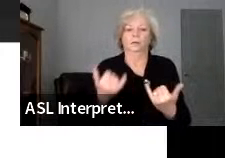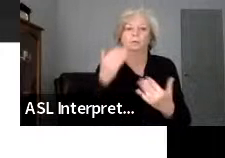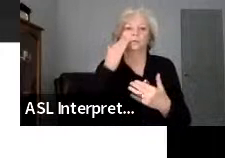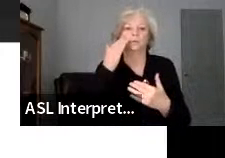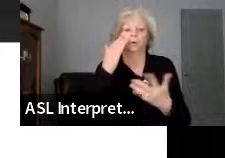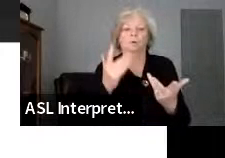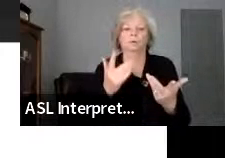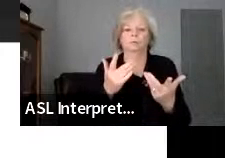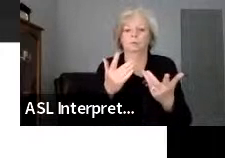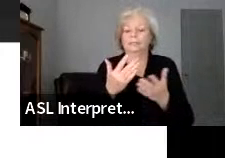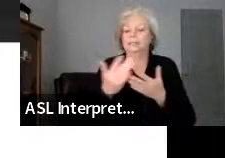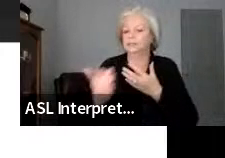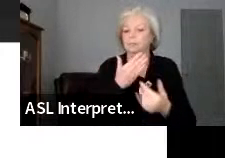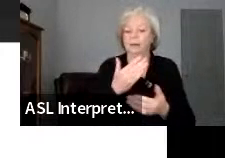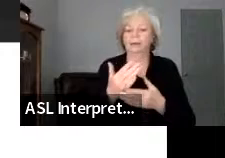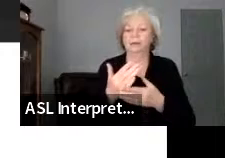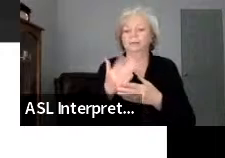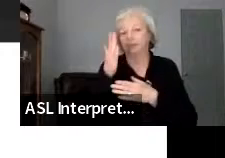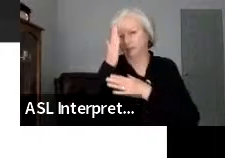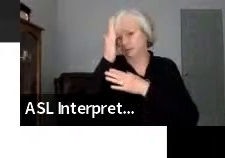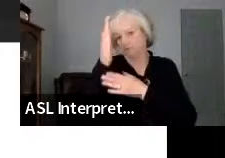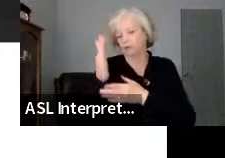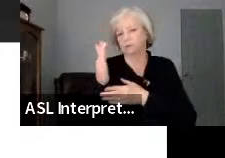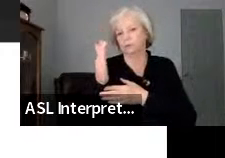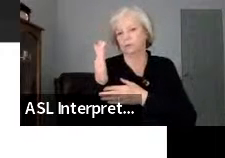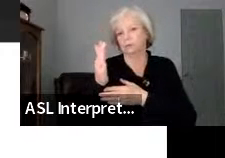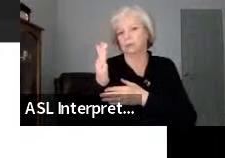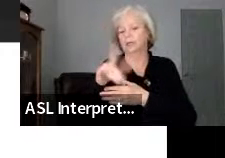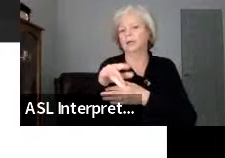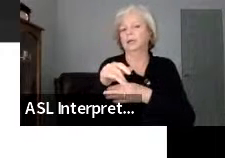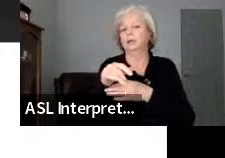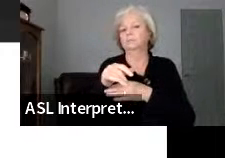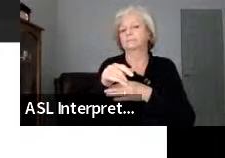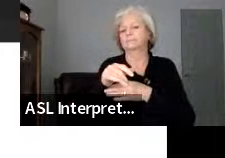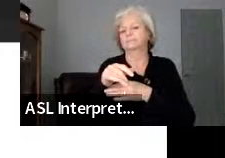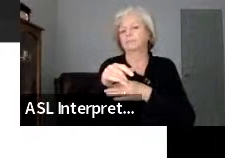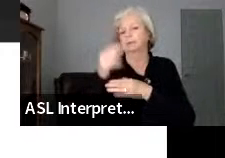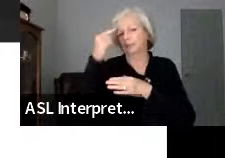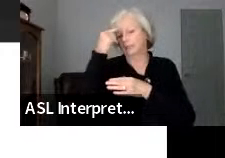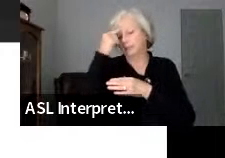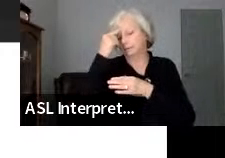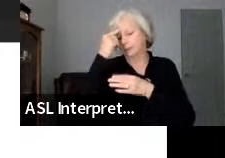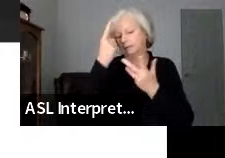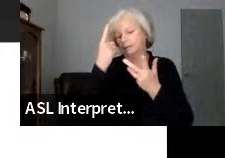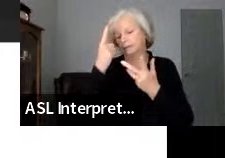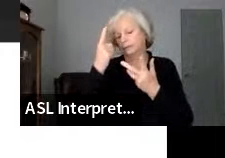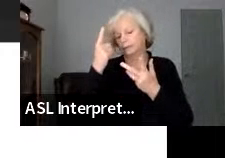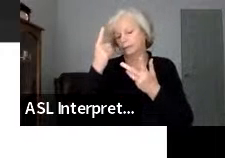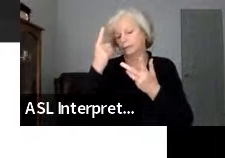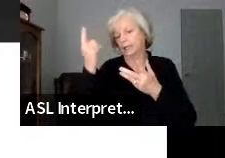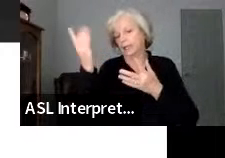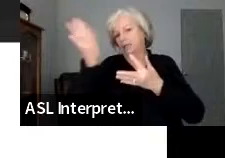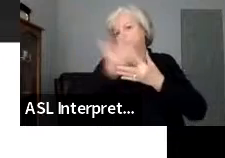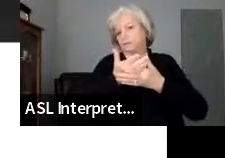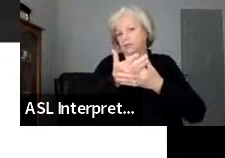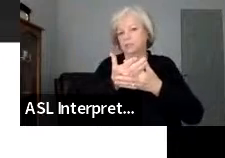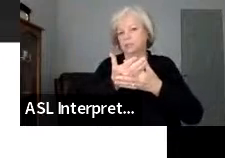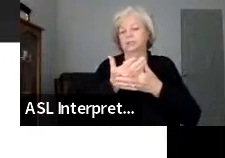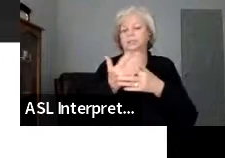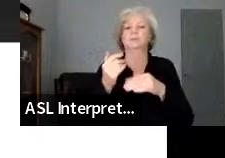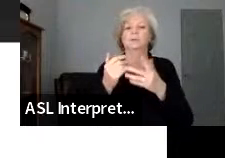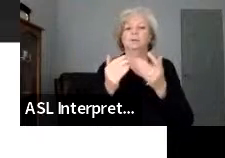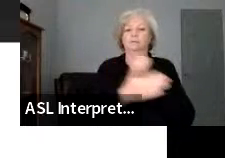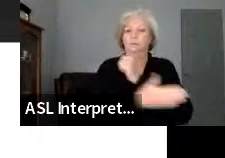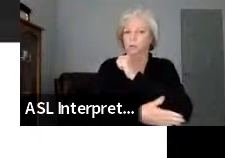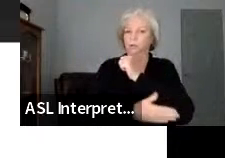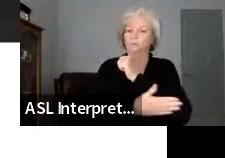Regardless of what it looks like, I think there's going to be a continued need for public health interventions. Certainly, we're all preparing